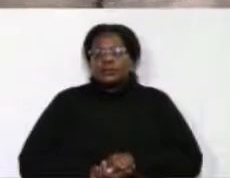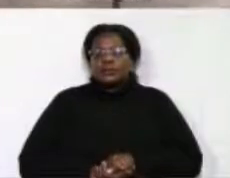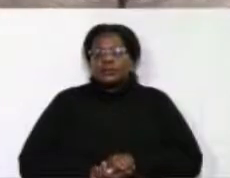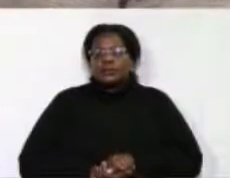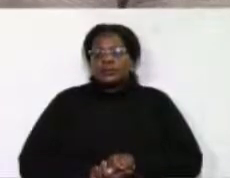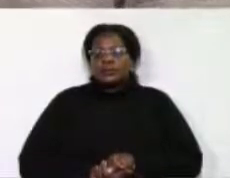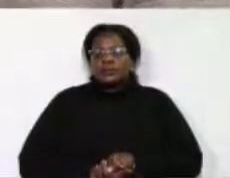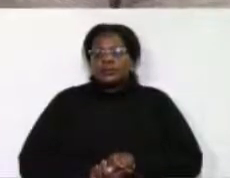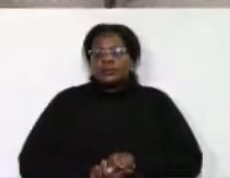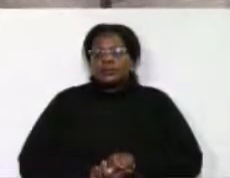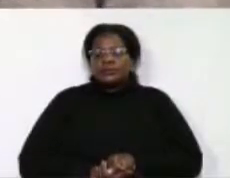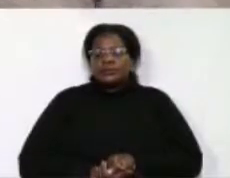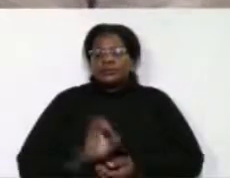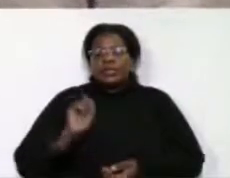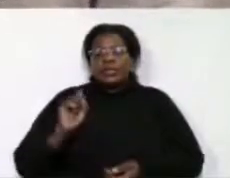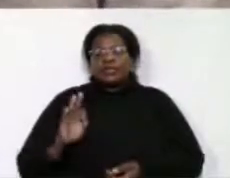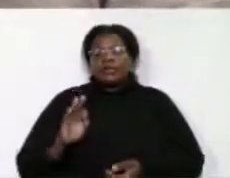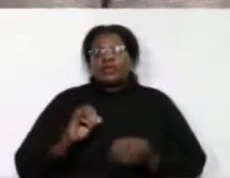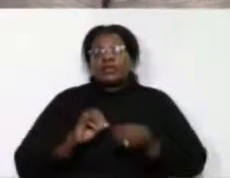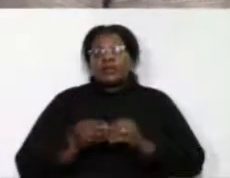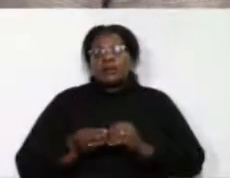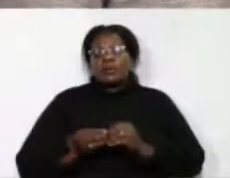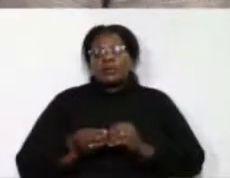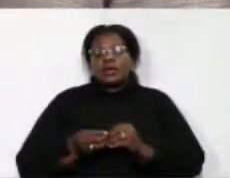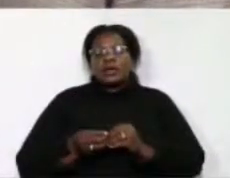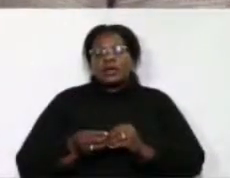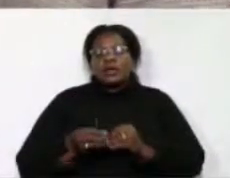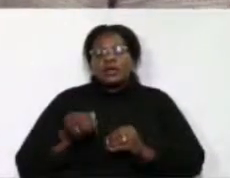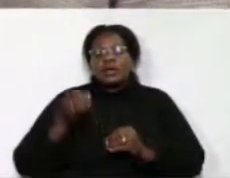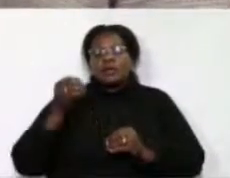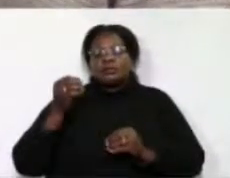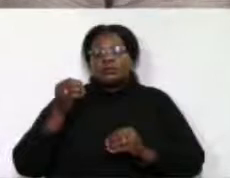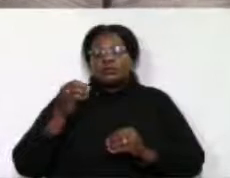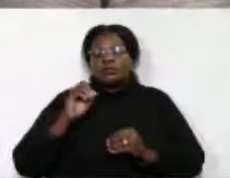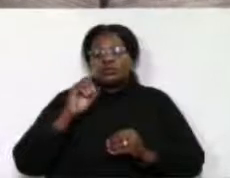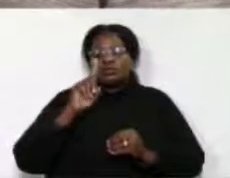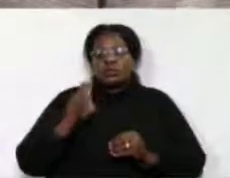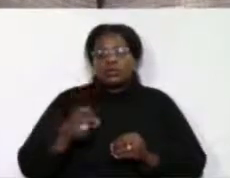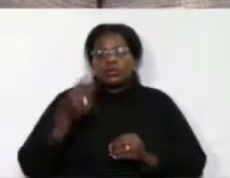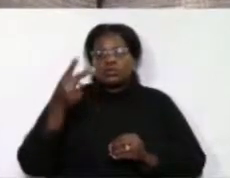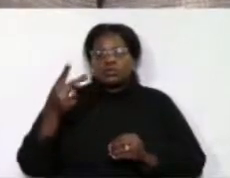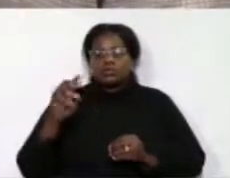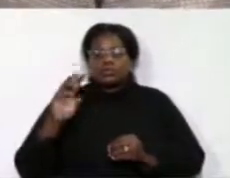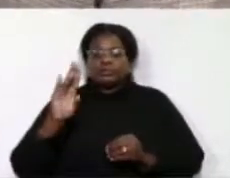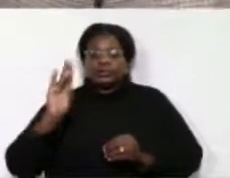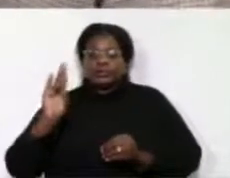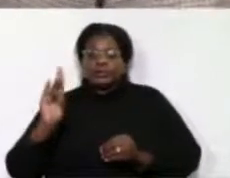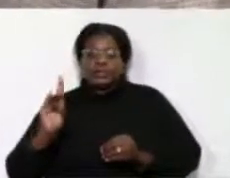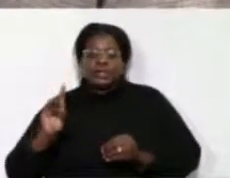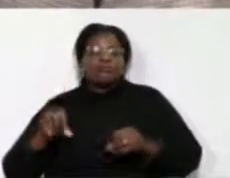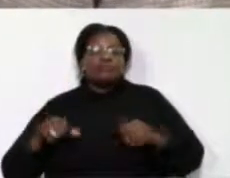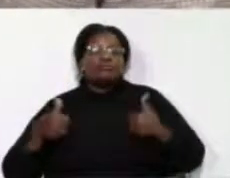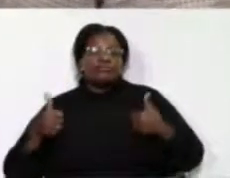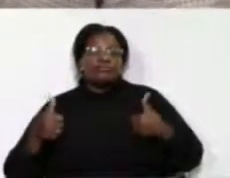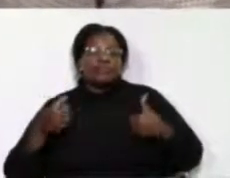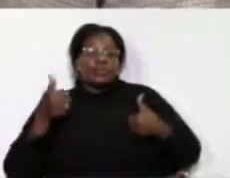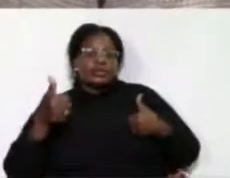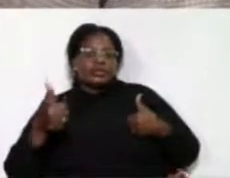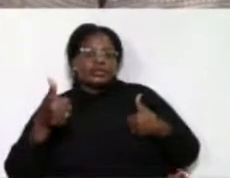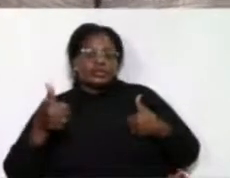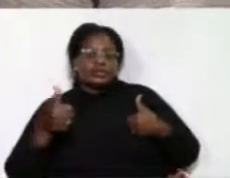270,000. And if that number comes to above 1, which it does, 1.27, we're quite healthy. If it's below 1,